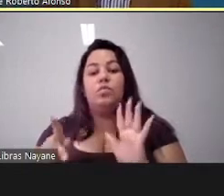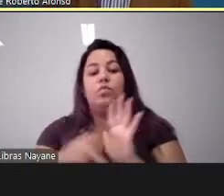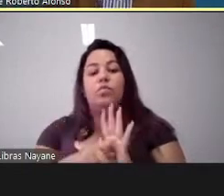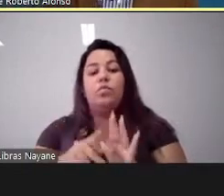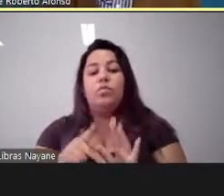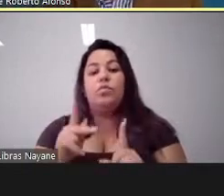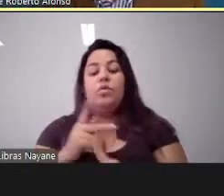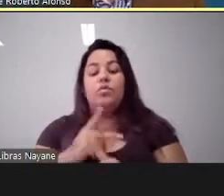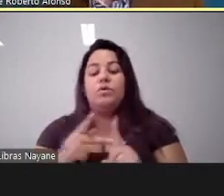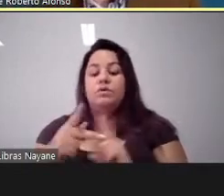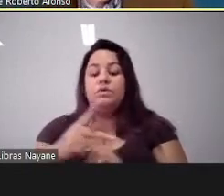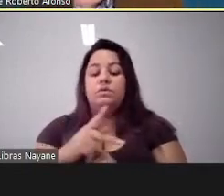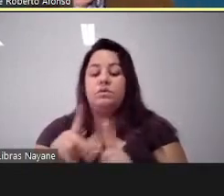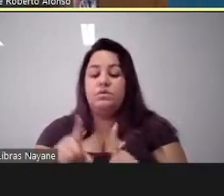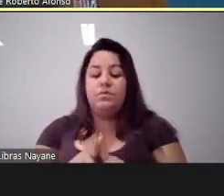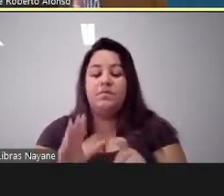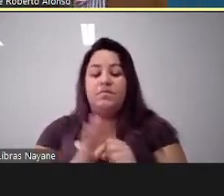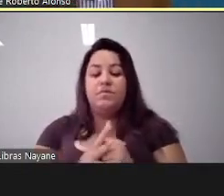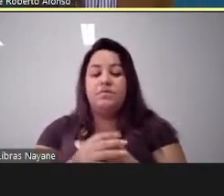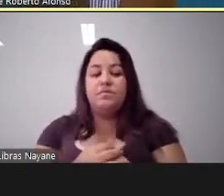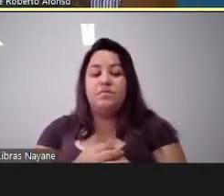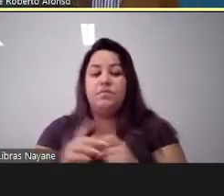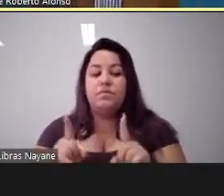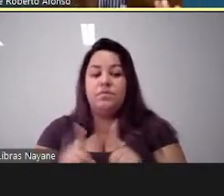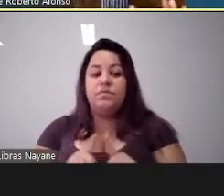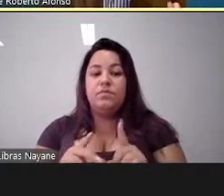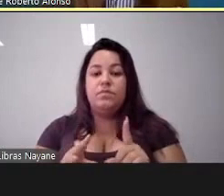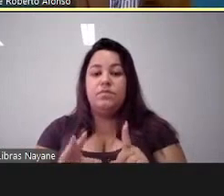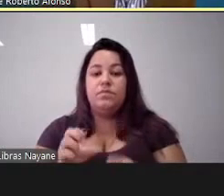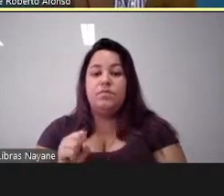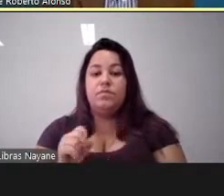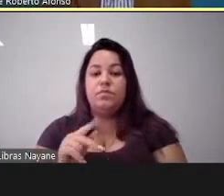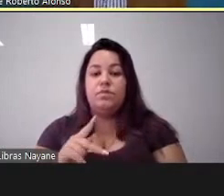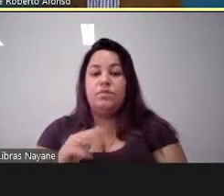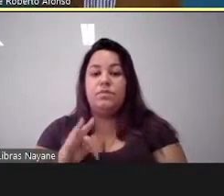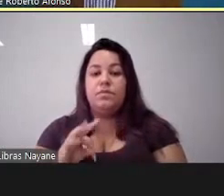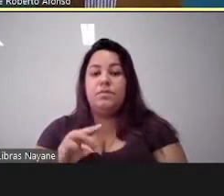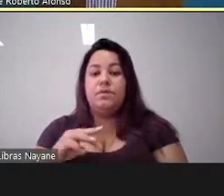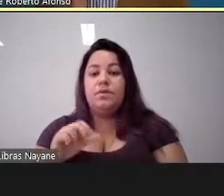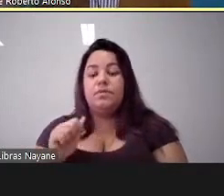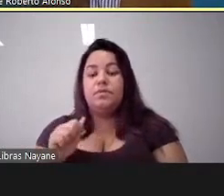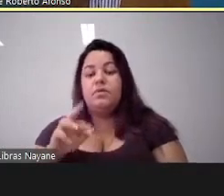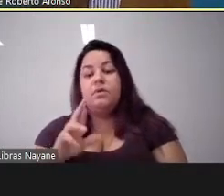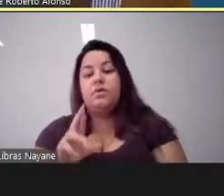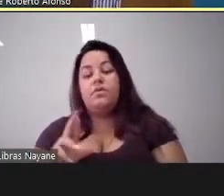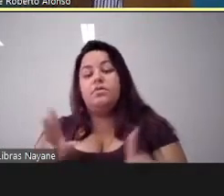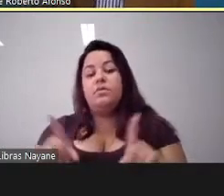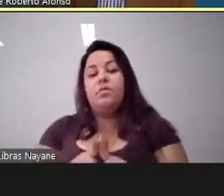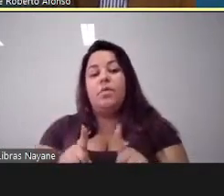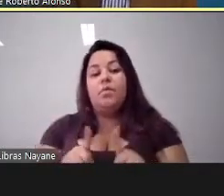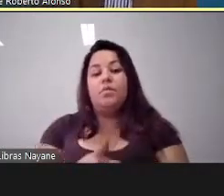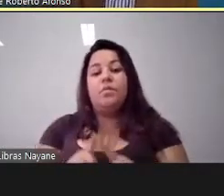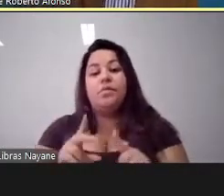a roof for the open Social Security, it's a roof for the